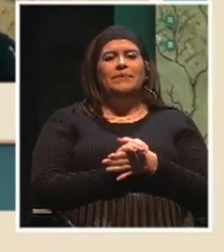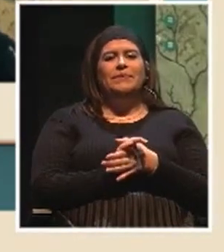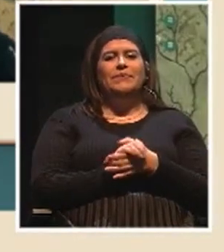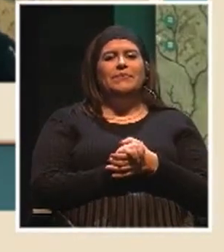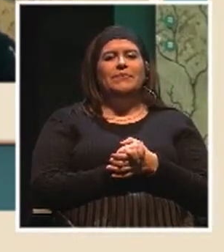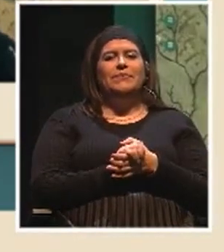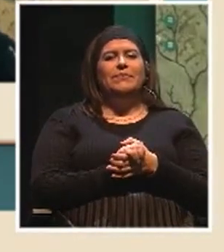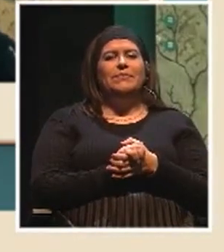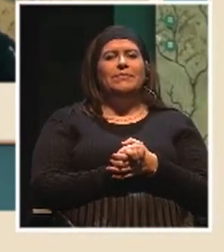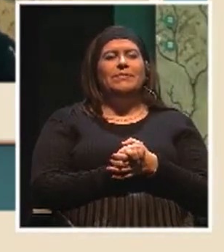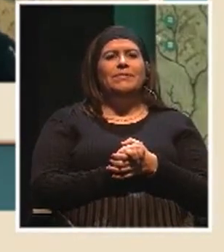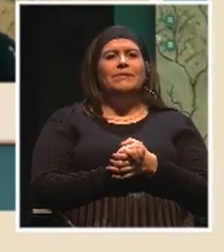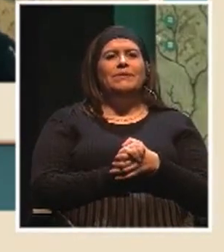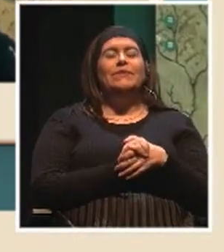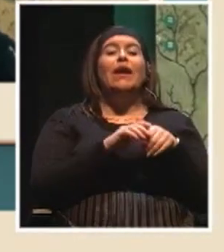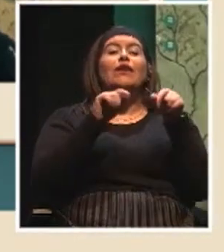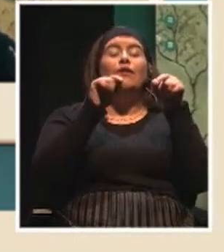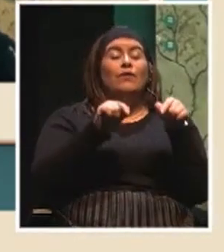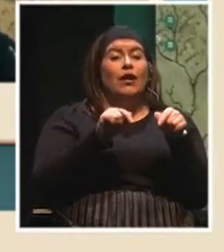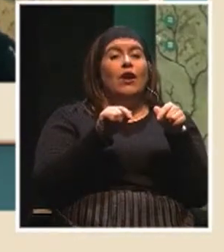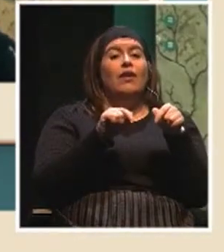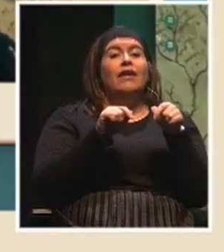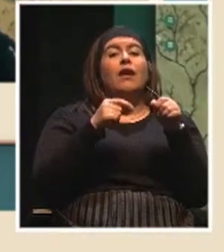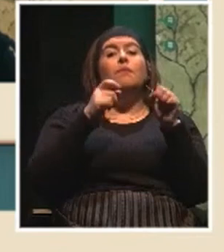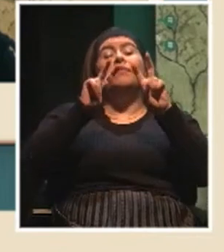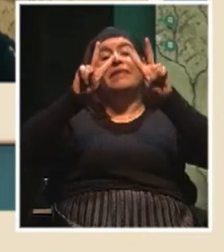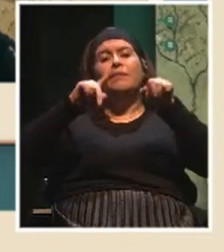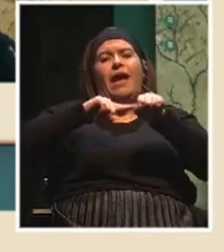most techno-creative part of this